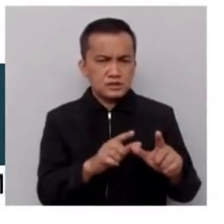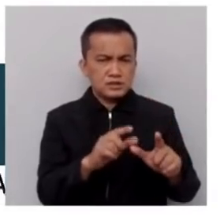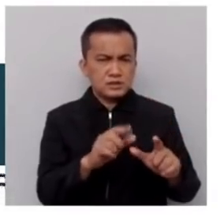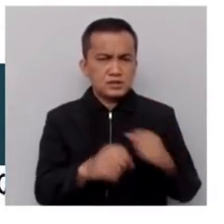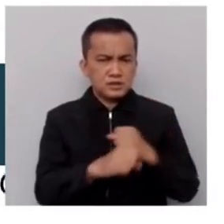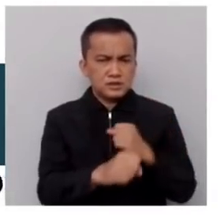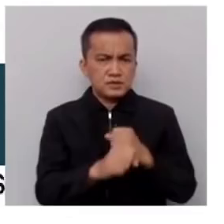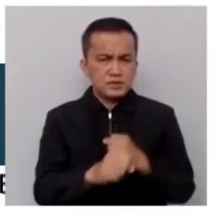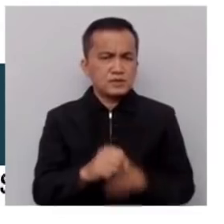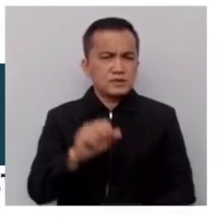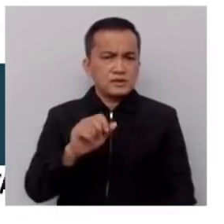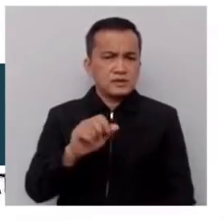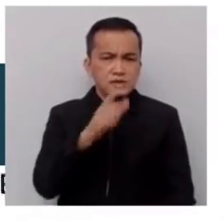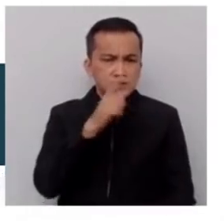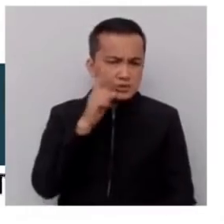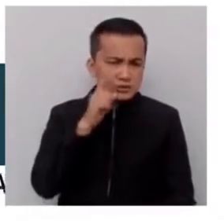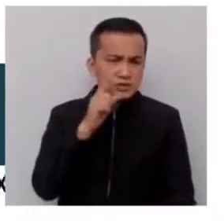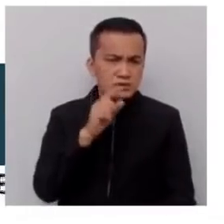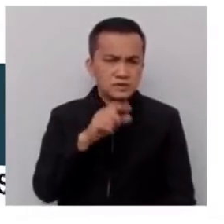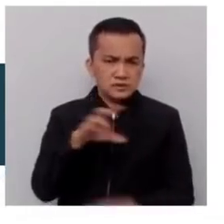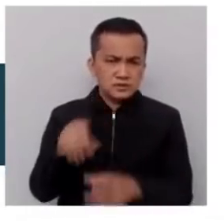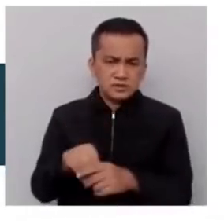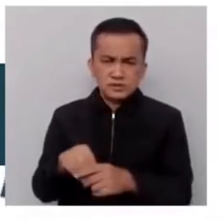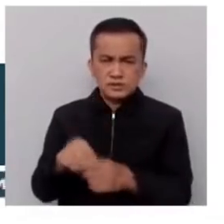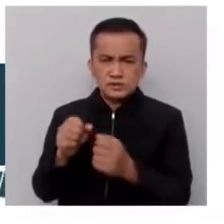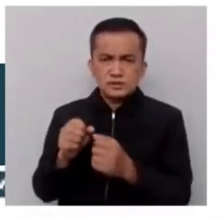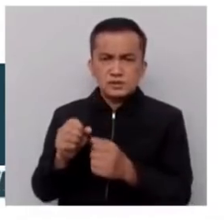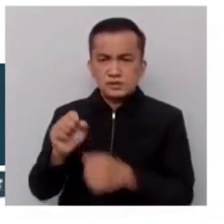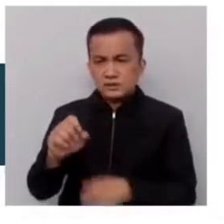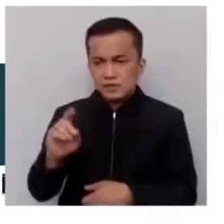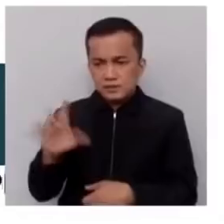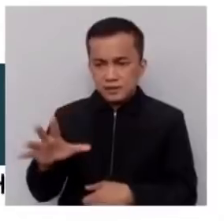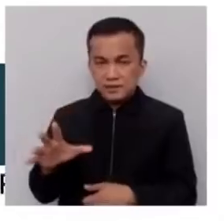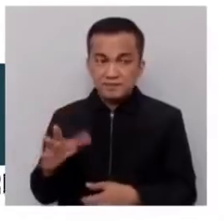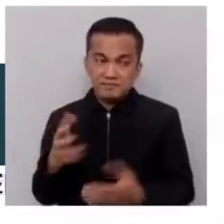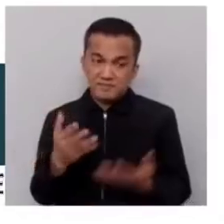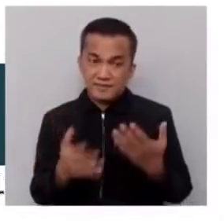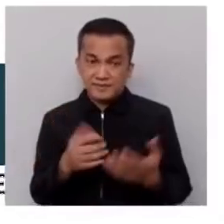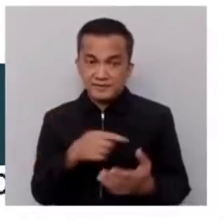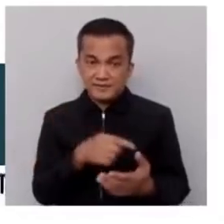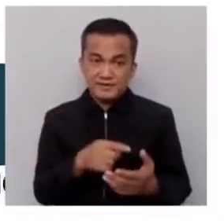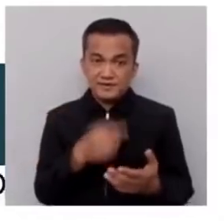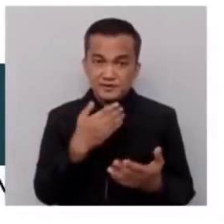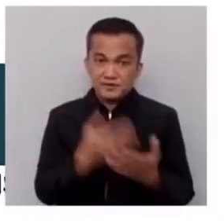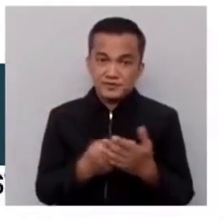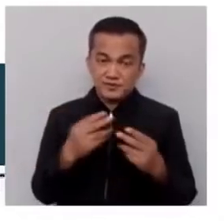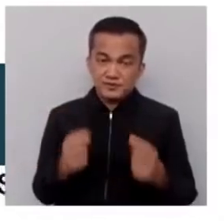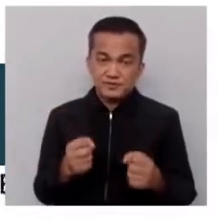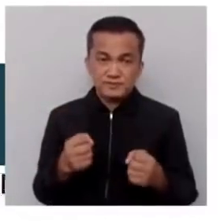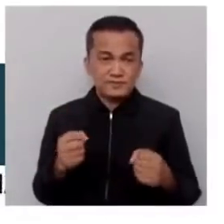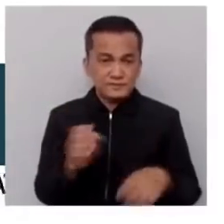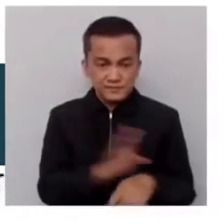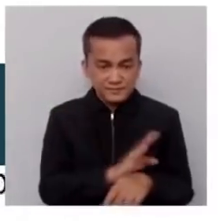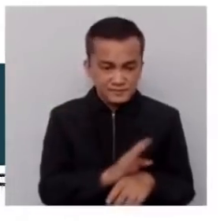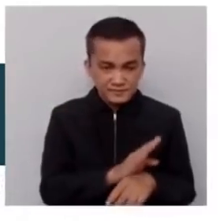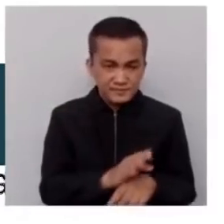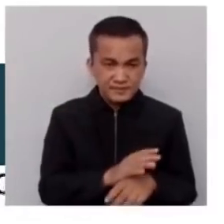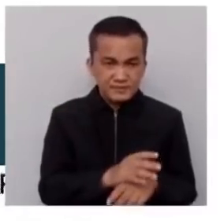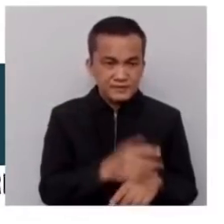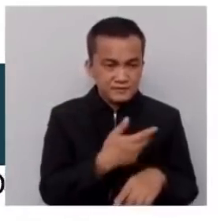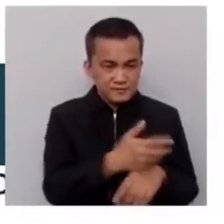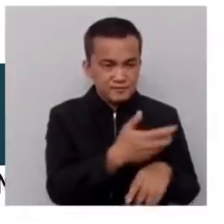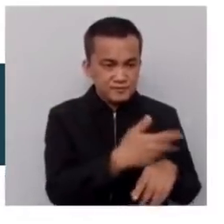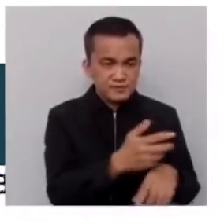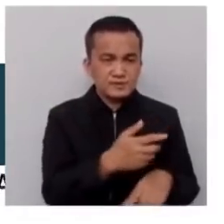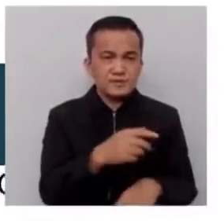Robredo and everyone in the state, including Senator Leila de Lima? For us, perhaps it's a bit of a good news because they're so busy attacking